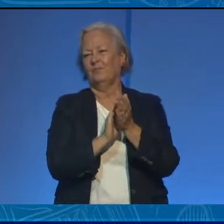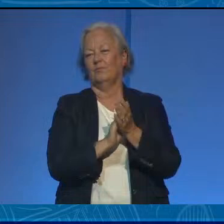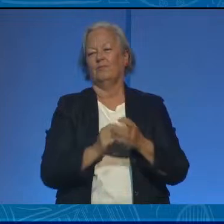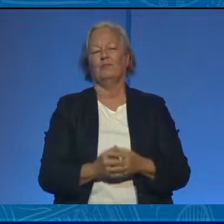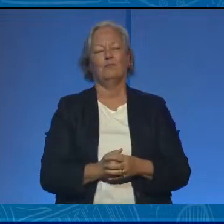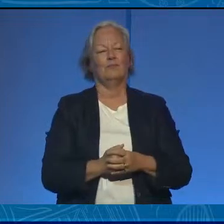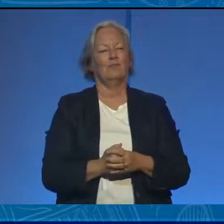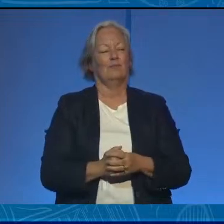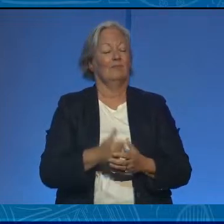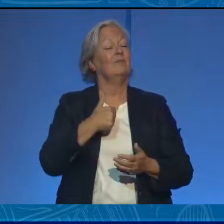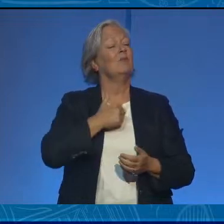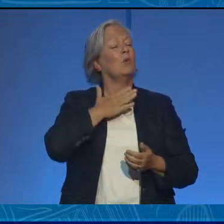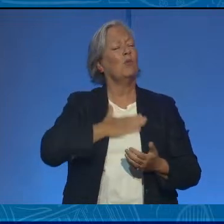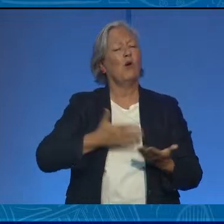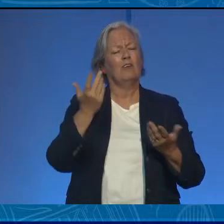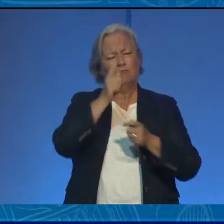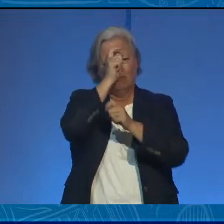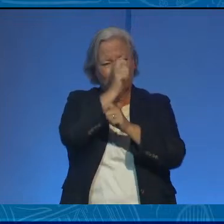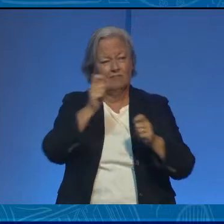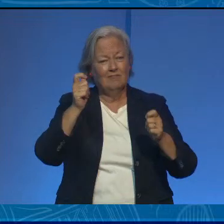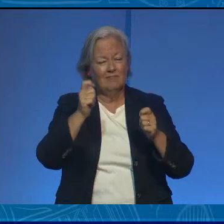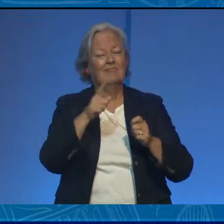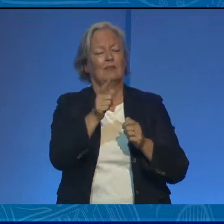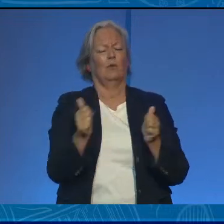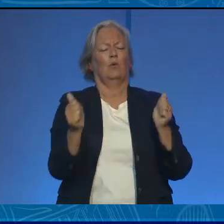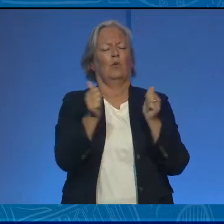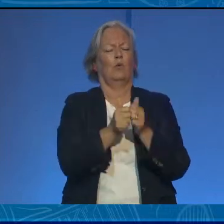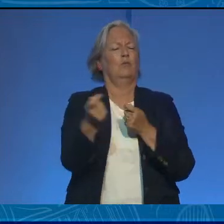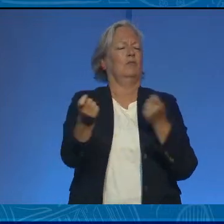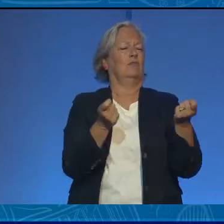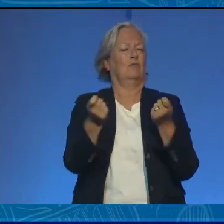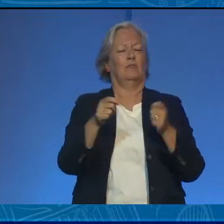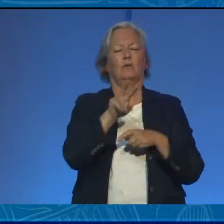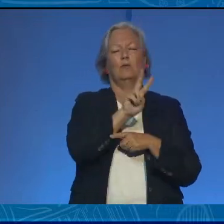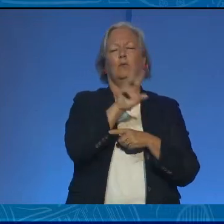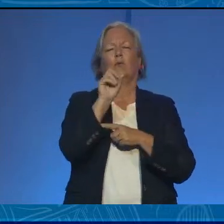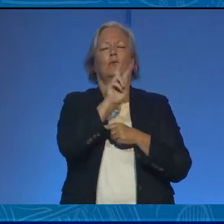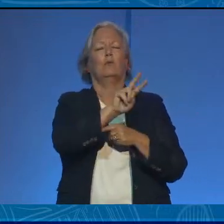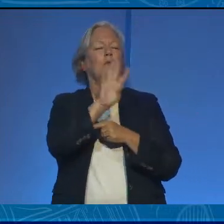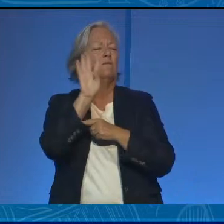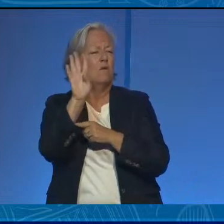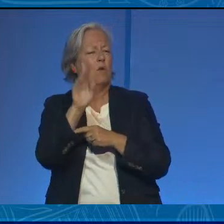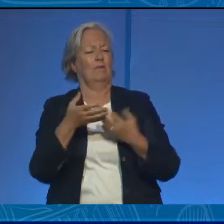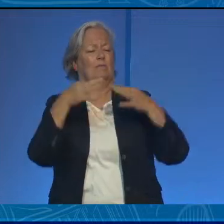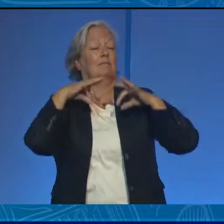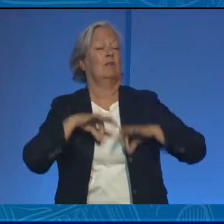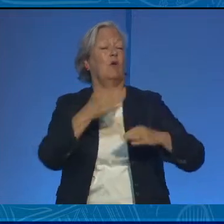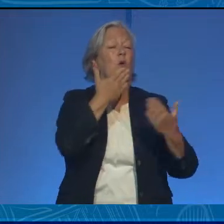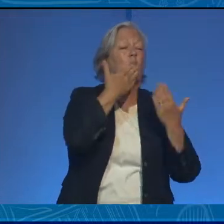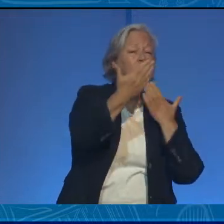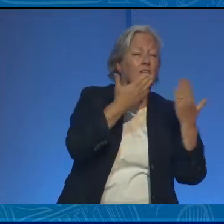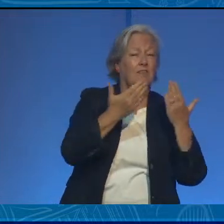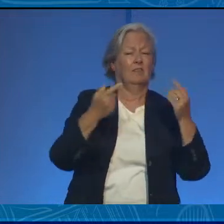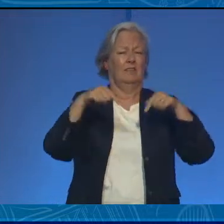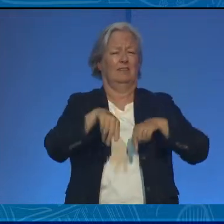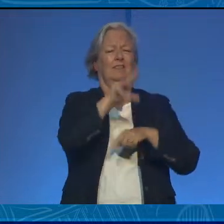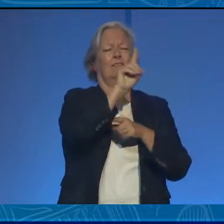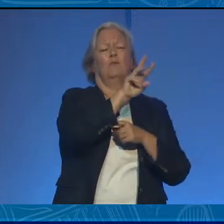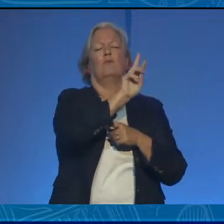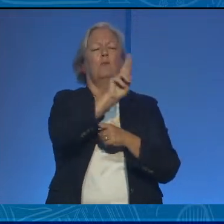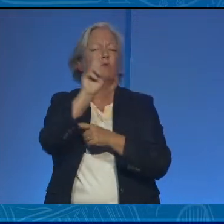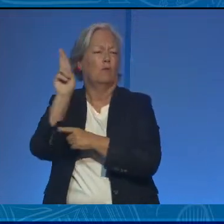I would also like to acknowledge the co-chairs of the 2024 Asia-Pacific Ministerial Conference on Disaster Risk